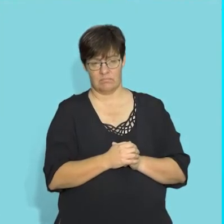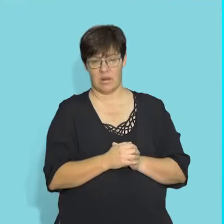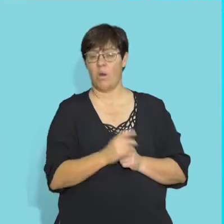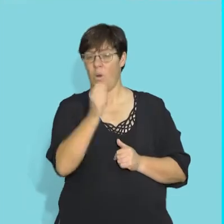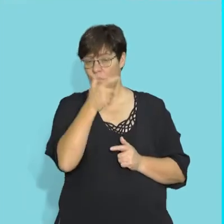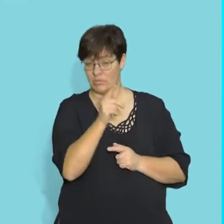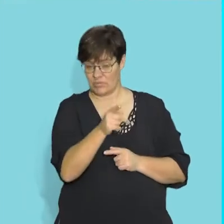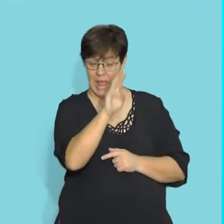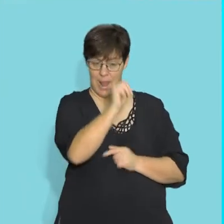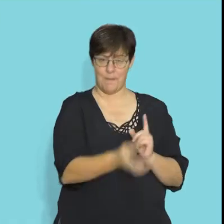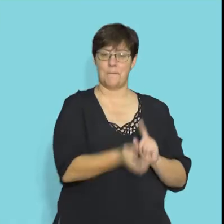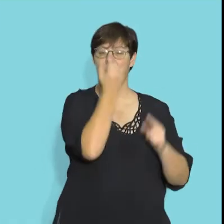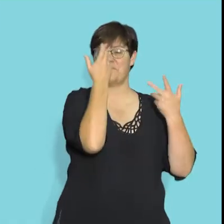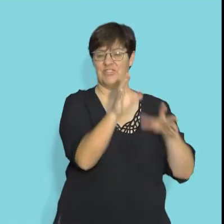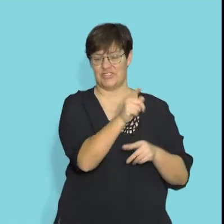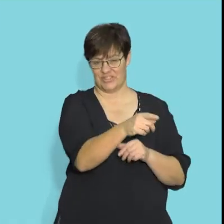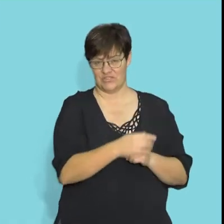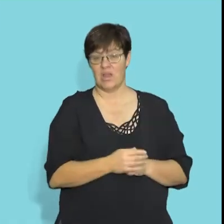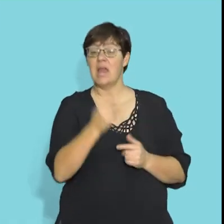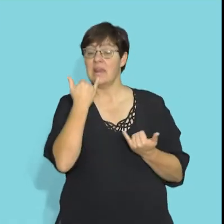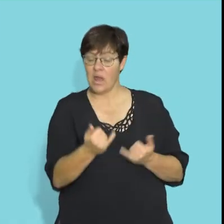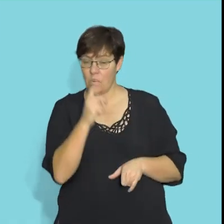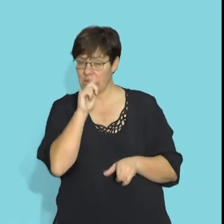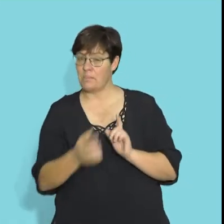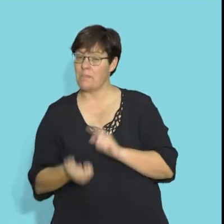I found M, and now all I need to do